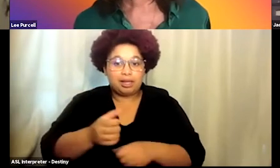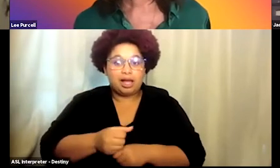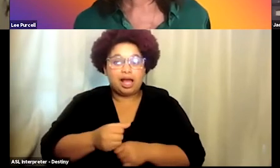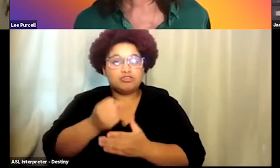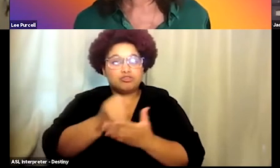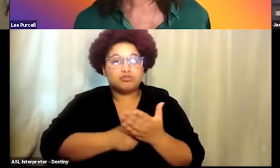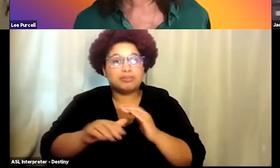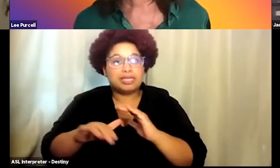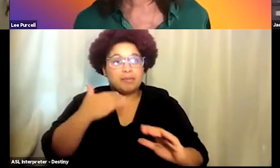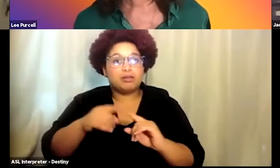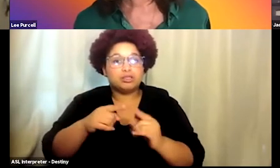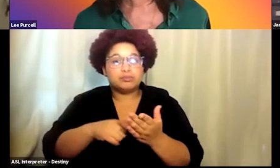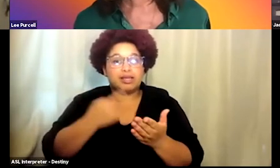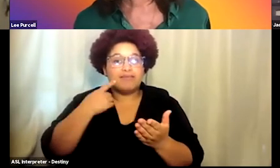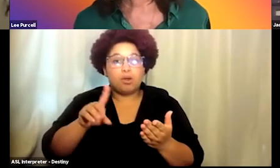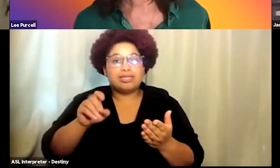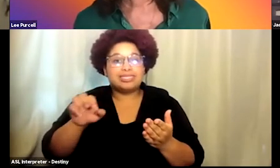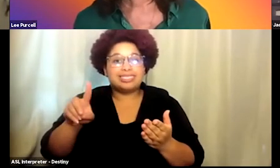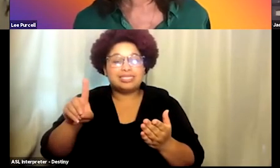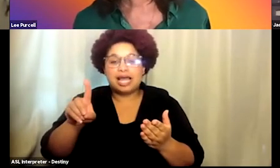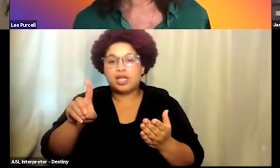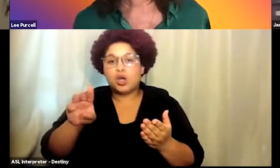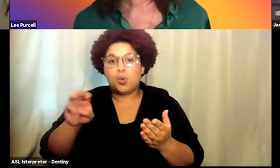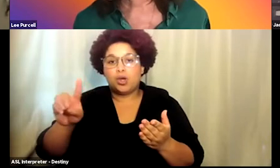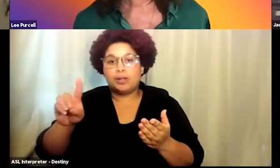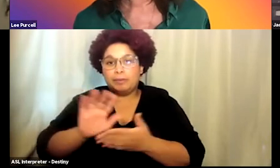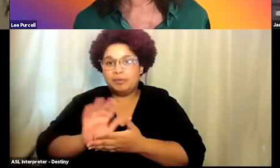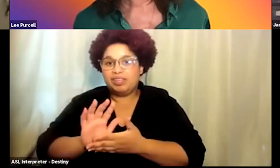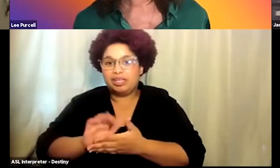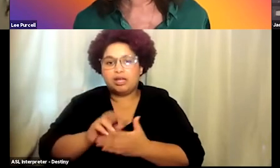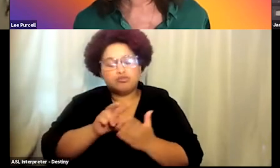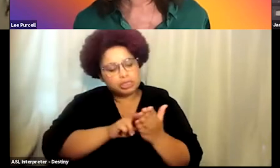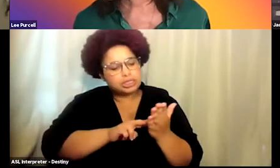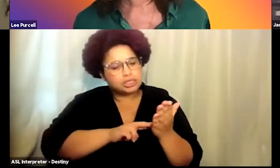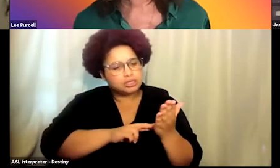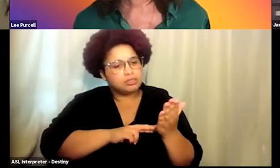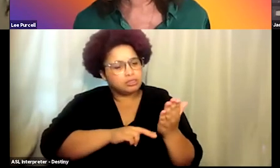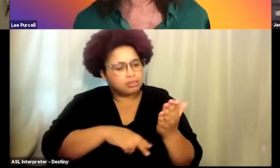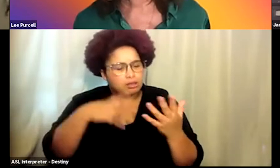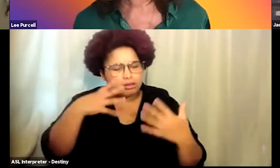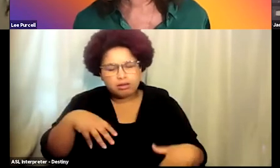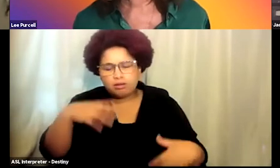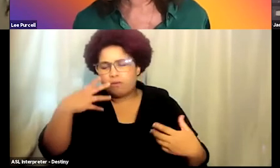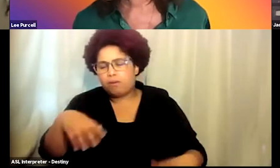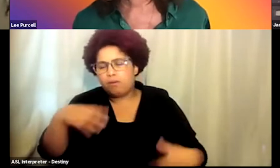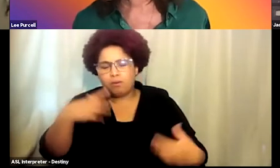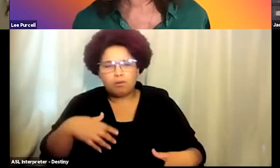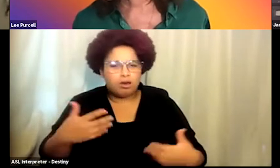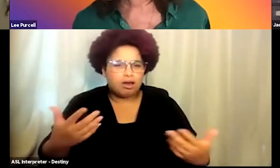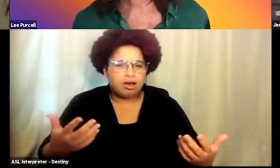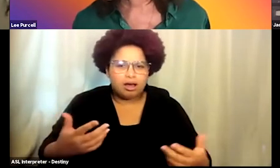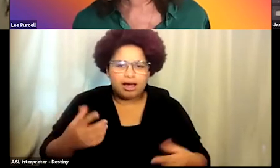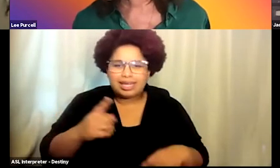to me for the Deadwood movie. And I was reading it and I was bawling, crying. There was no way